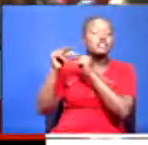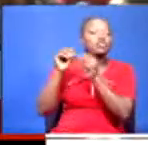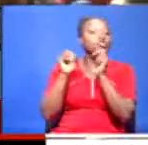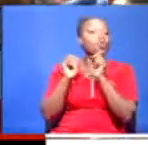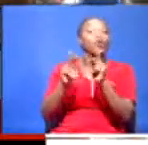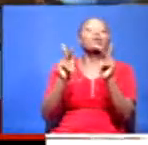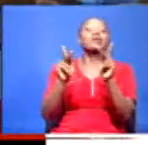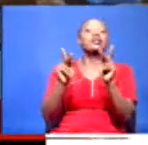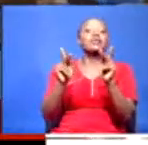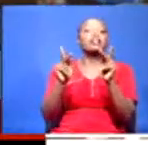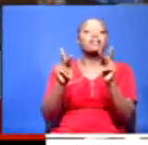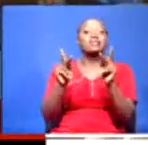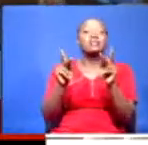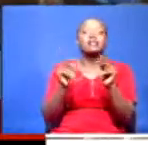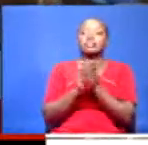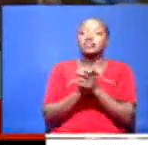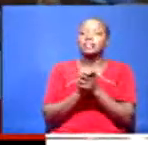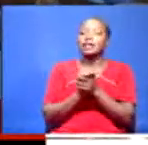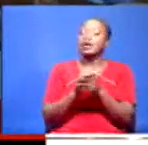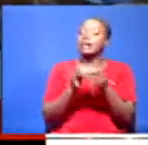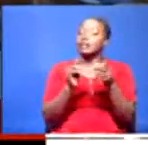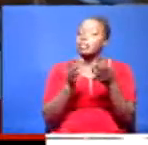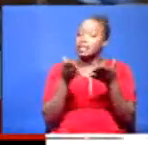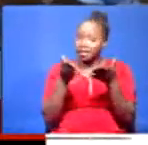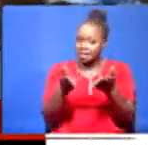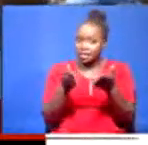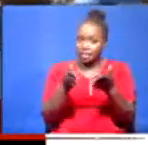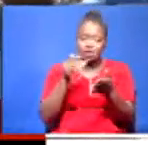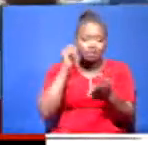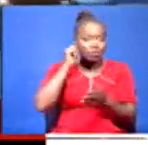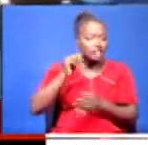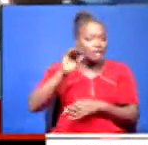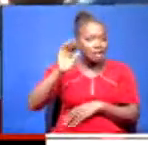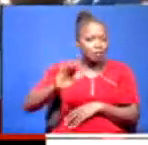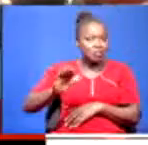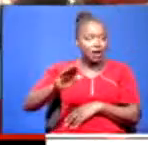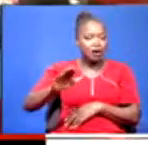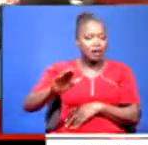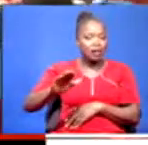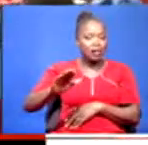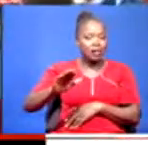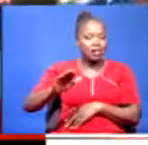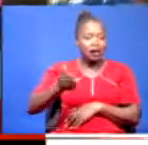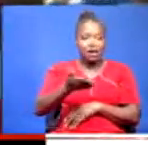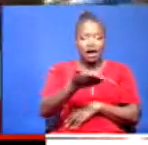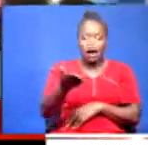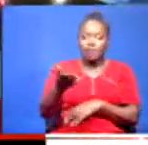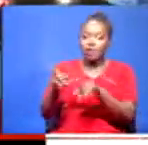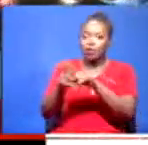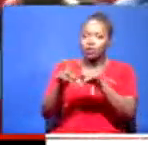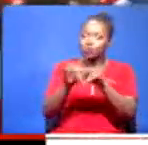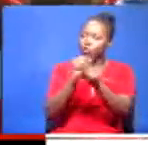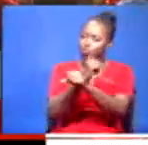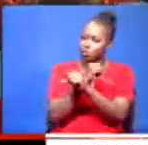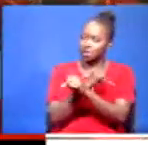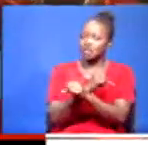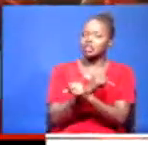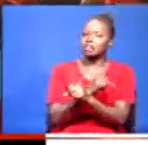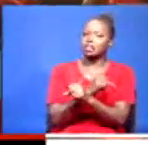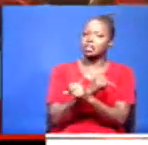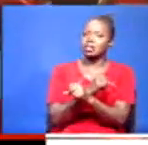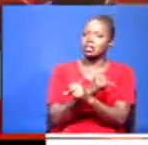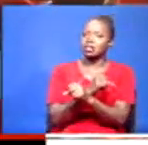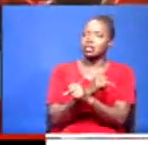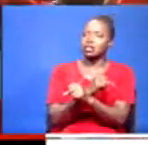Sawa. Pili, mambo ya Maasai Mara. Maasai Mara vilevile tutahifadhi. Wale